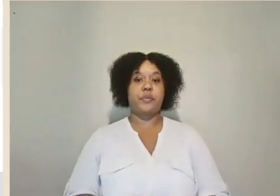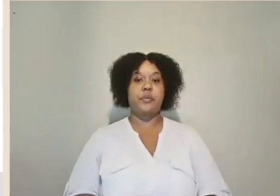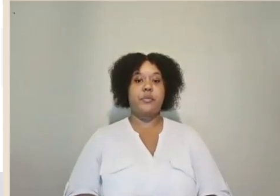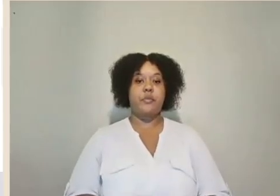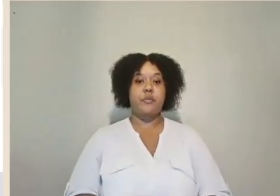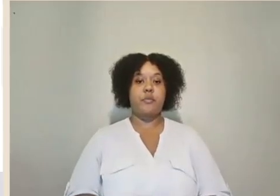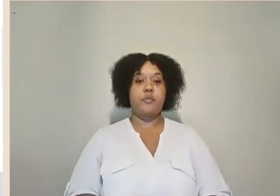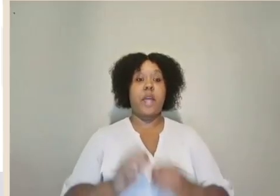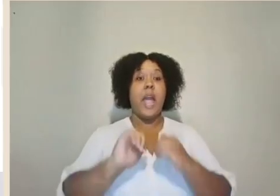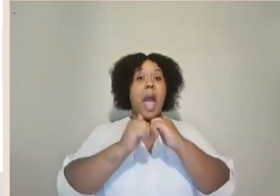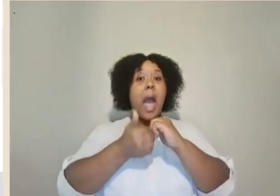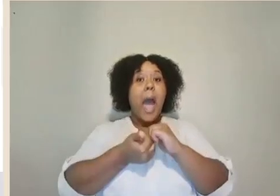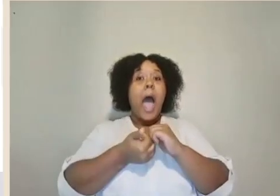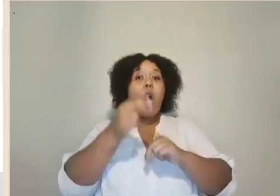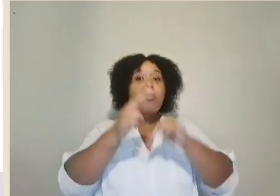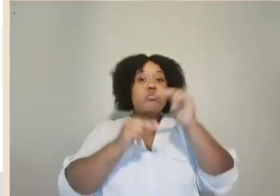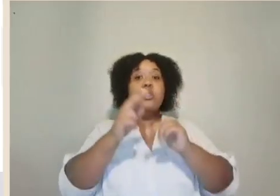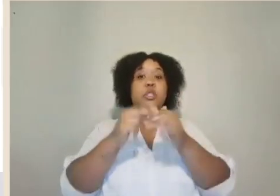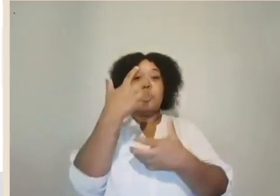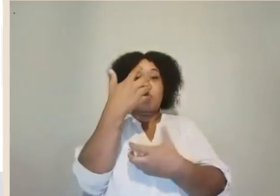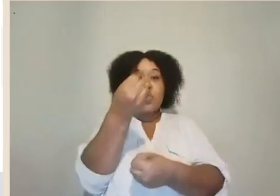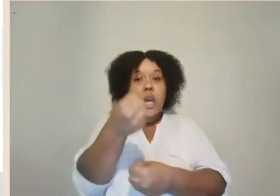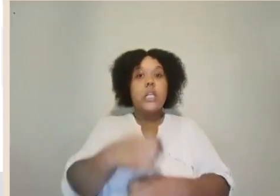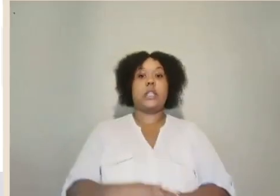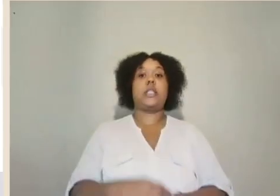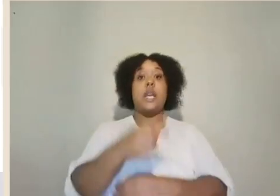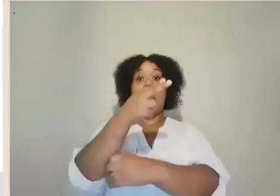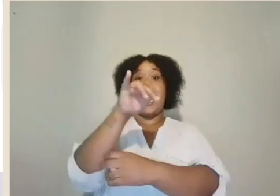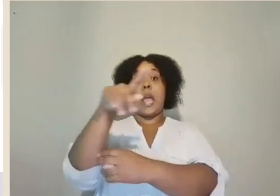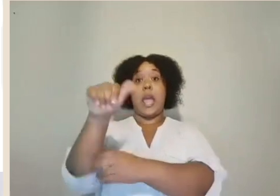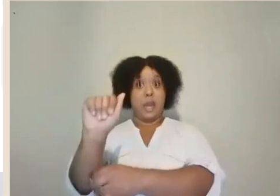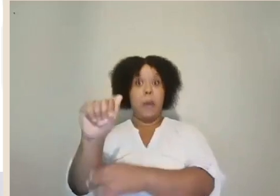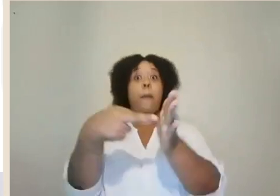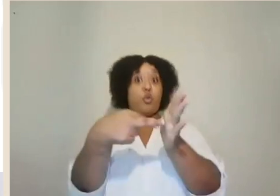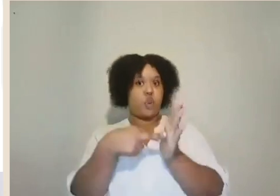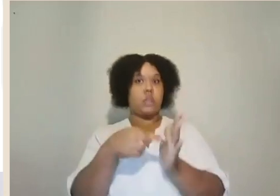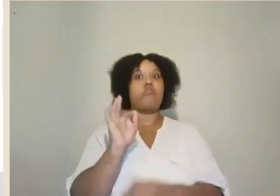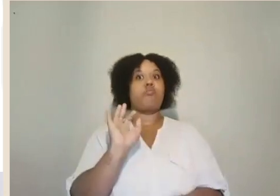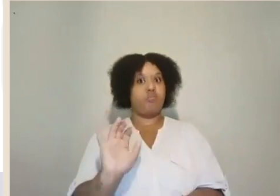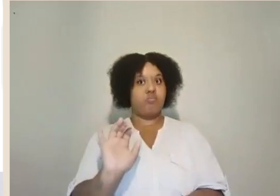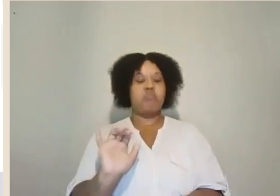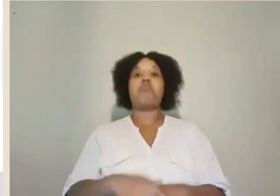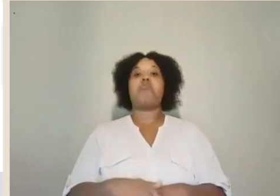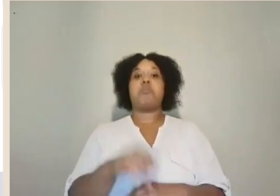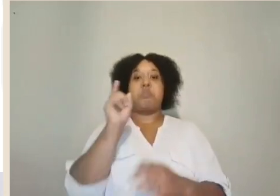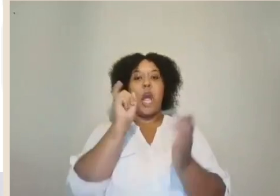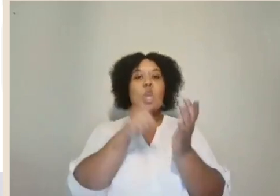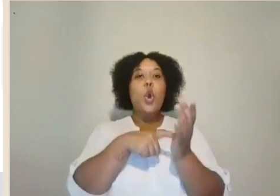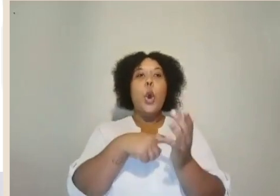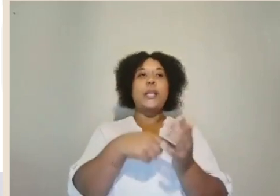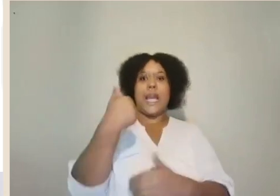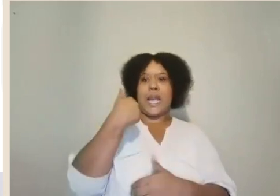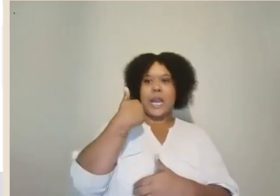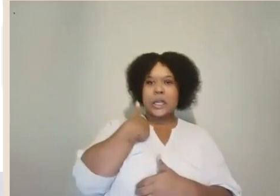How to build trust. HIPAA requirements. That's a big one. I also see some of the response in the chat here. Self-care, how